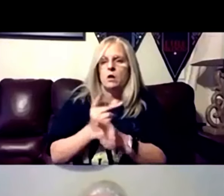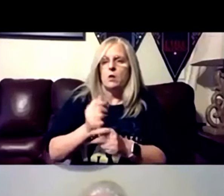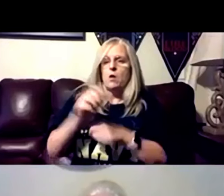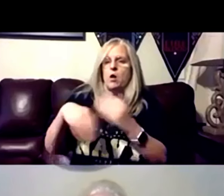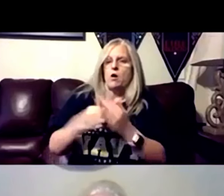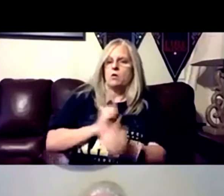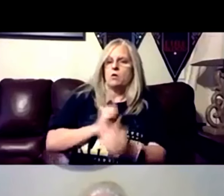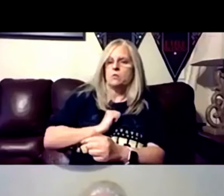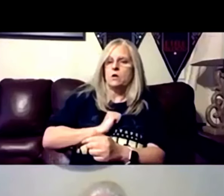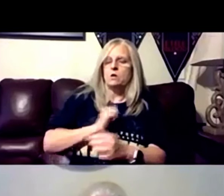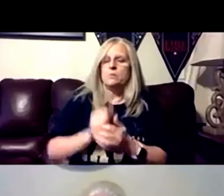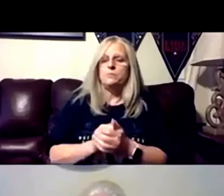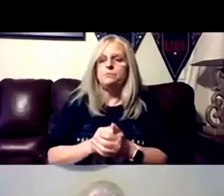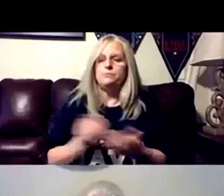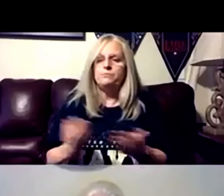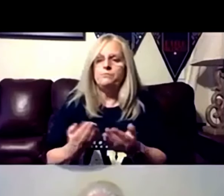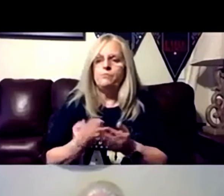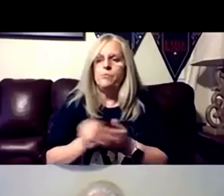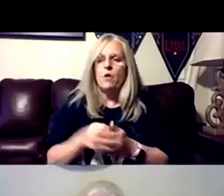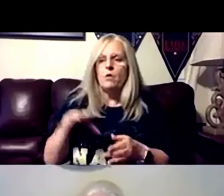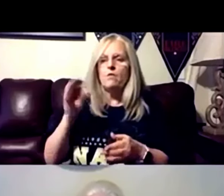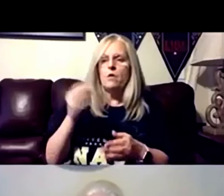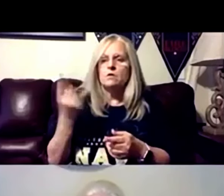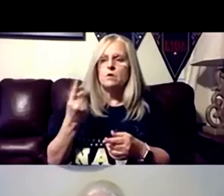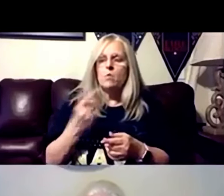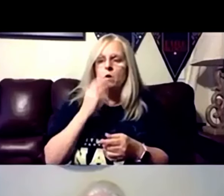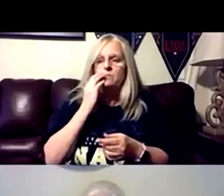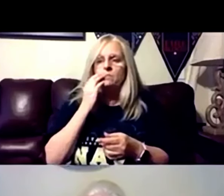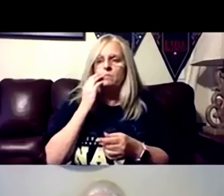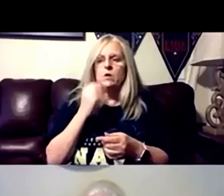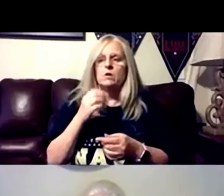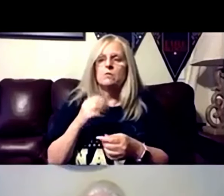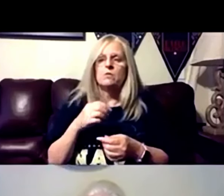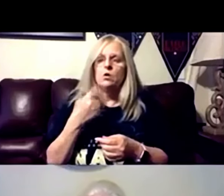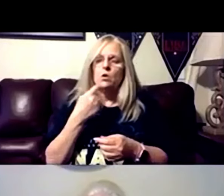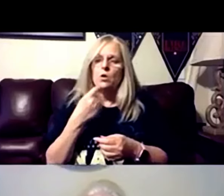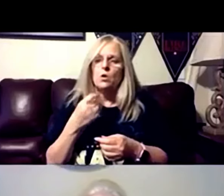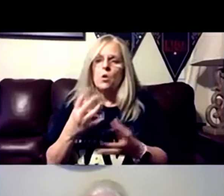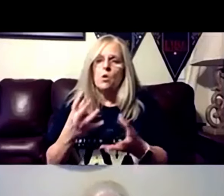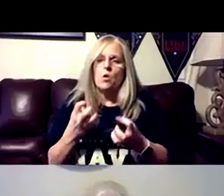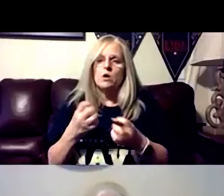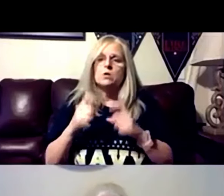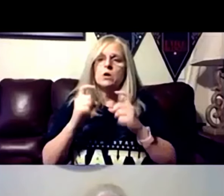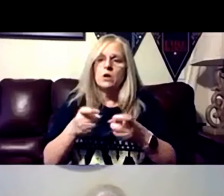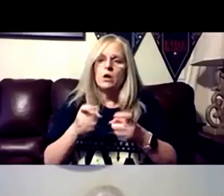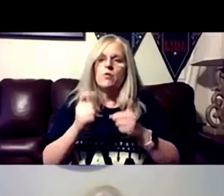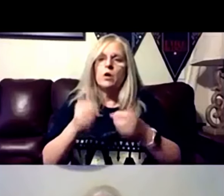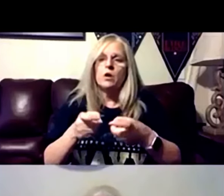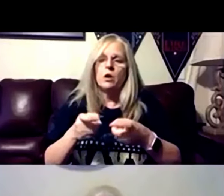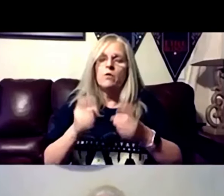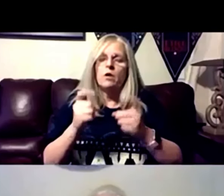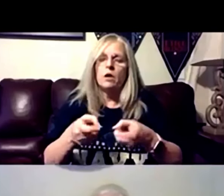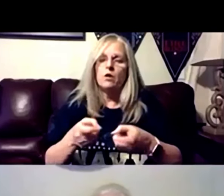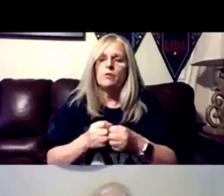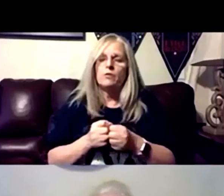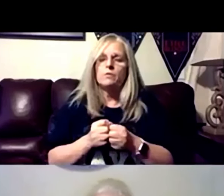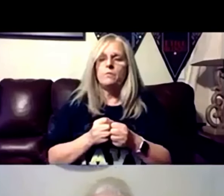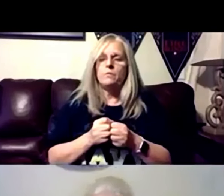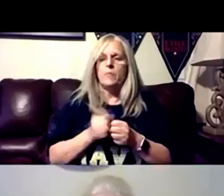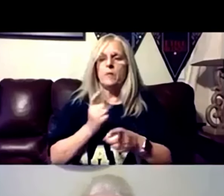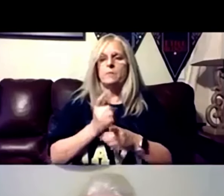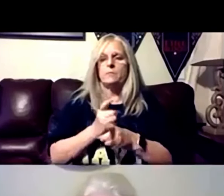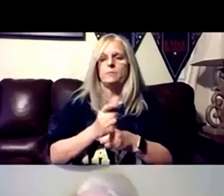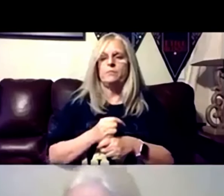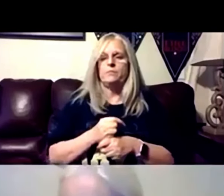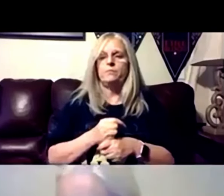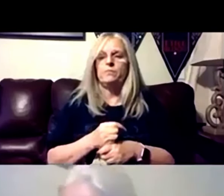themselves. And here we actually found someone who actually wants to just give and give and give and give, right? You